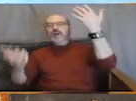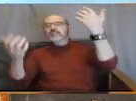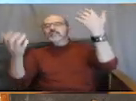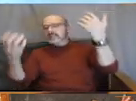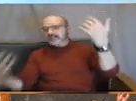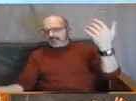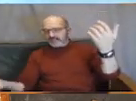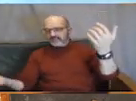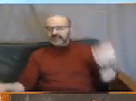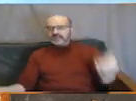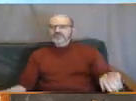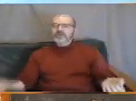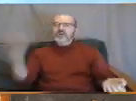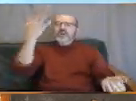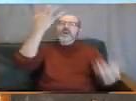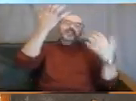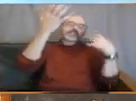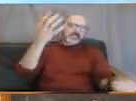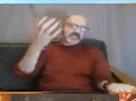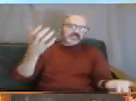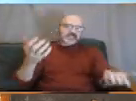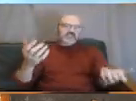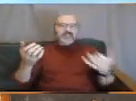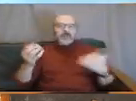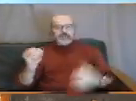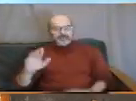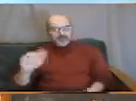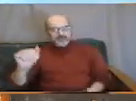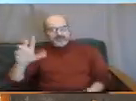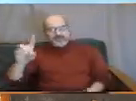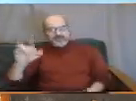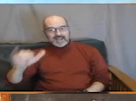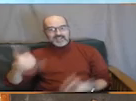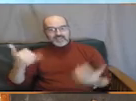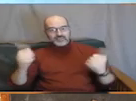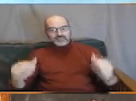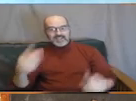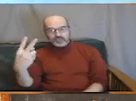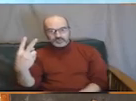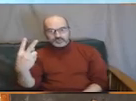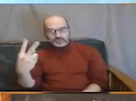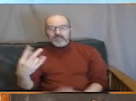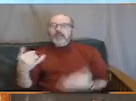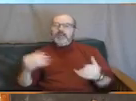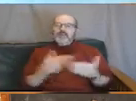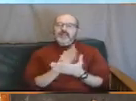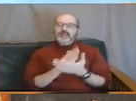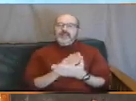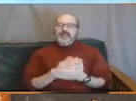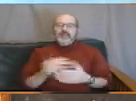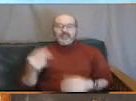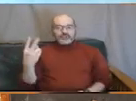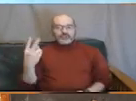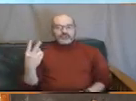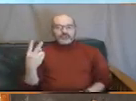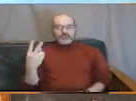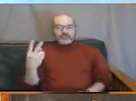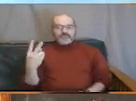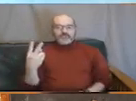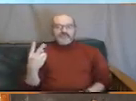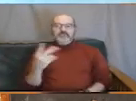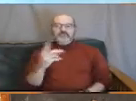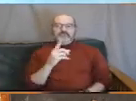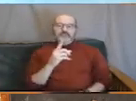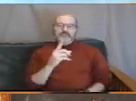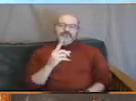catch. Mr. Ade, you want to move on to 2? Yes. All right. Like we said before, two